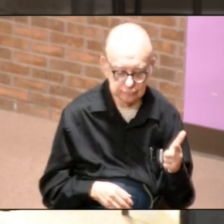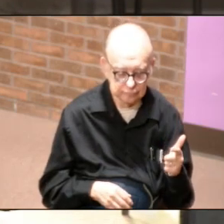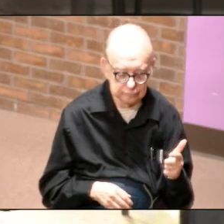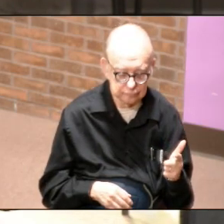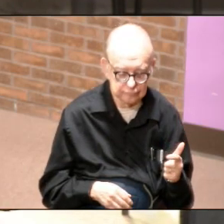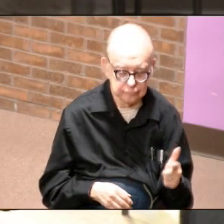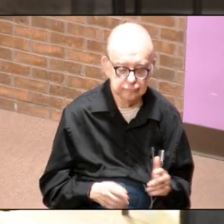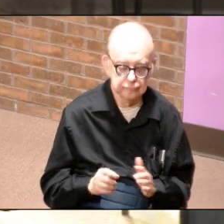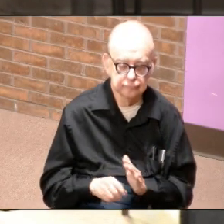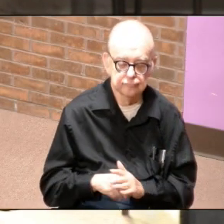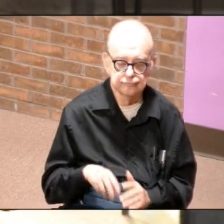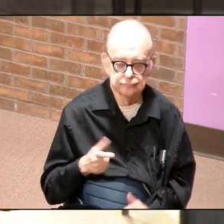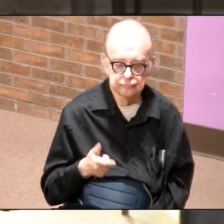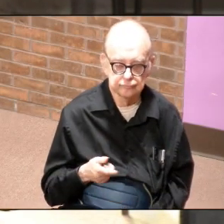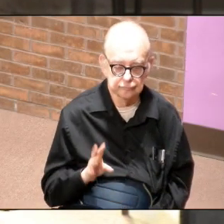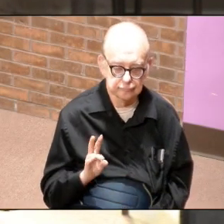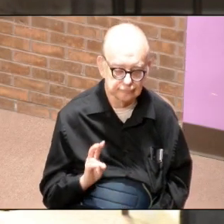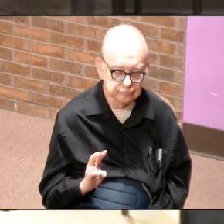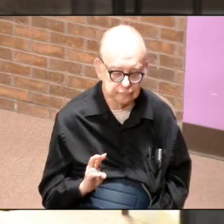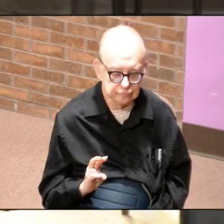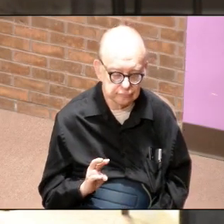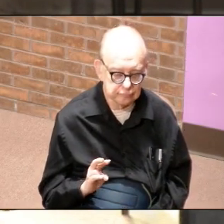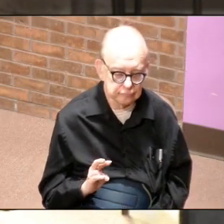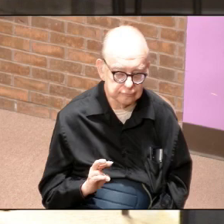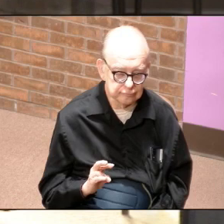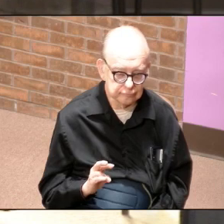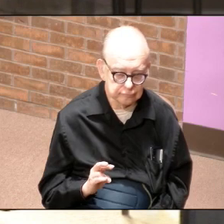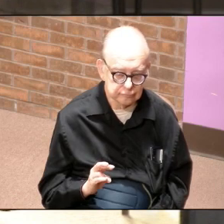number 27,